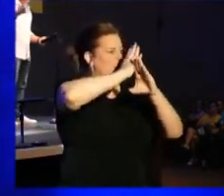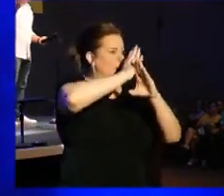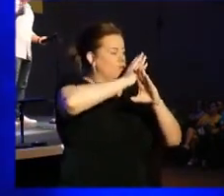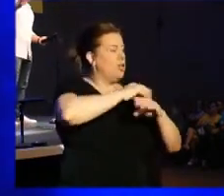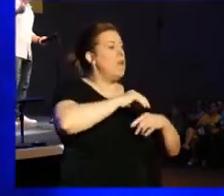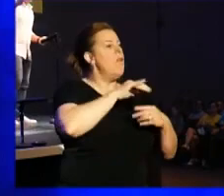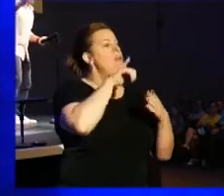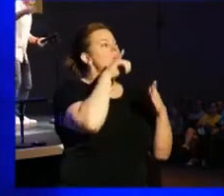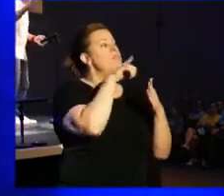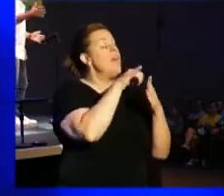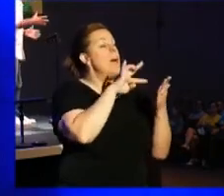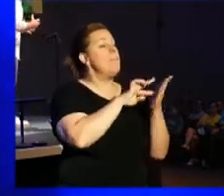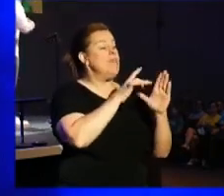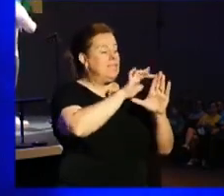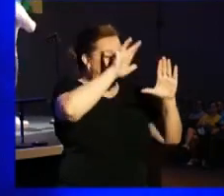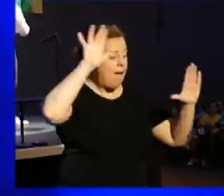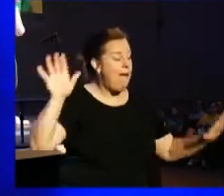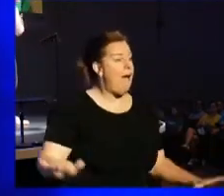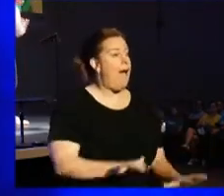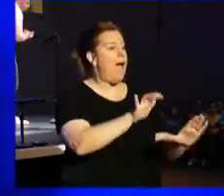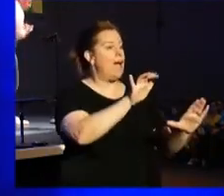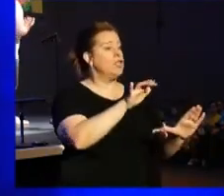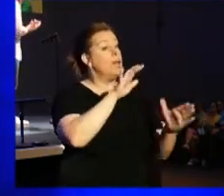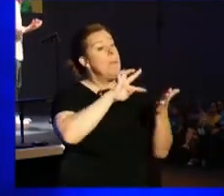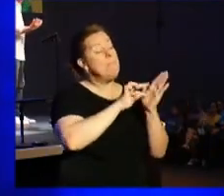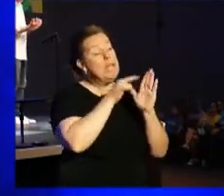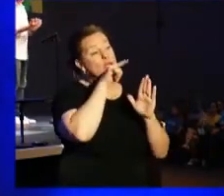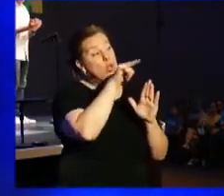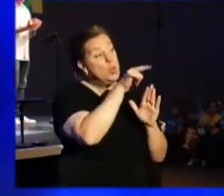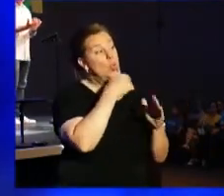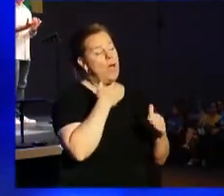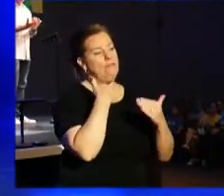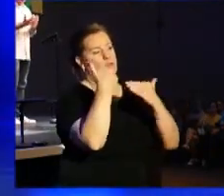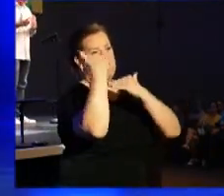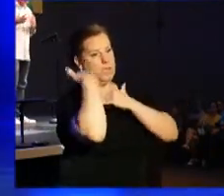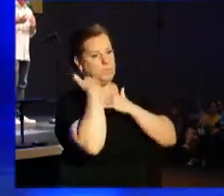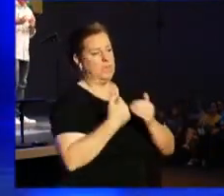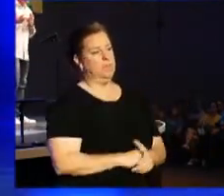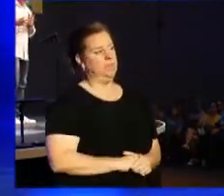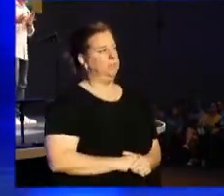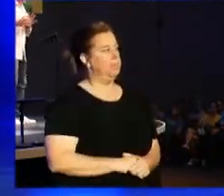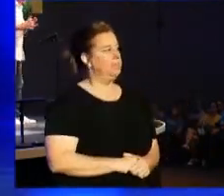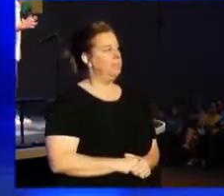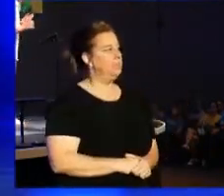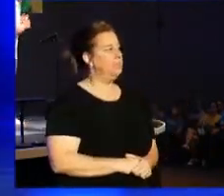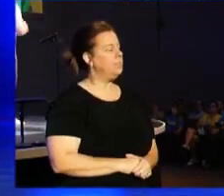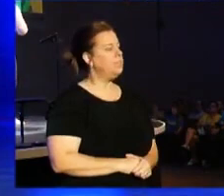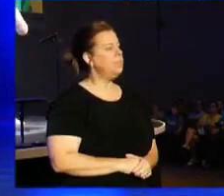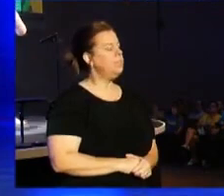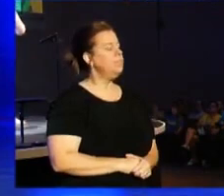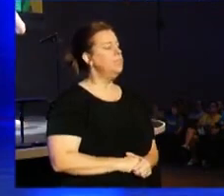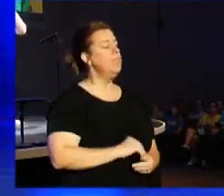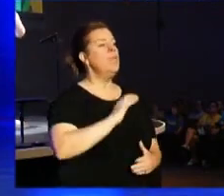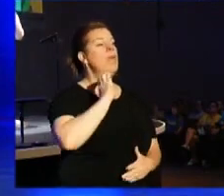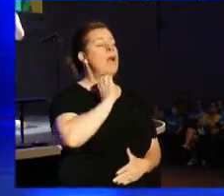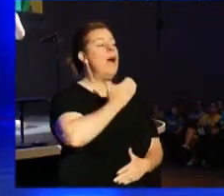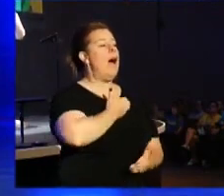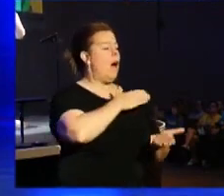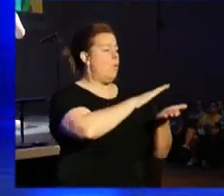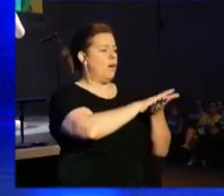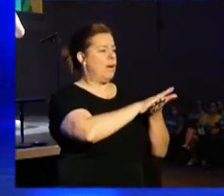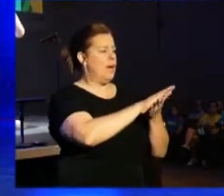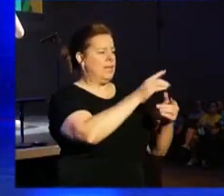things, that is an action verb, meaning we have a part to play. Now, make no mistake, our kindness can't save the